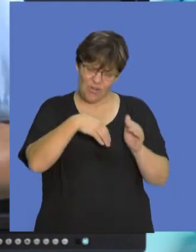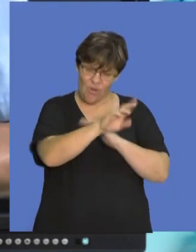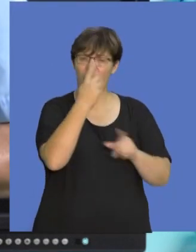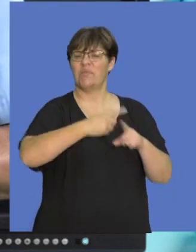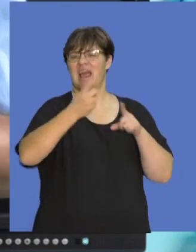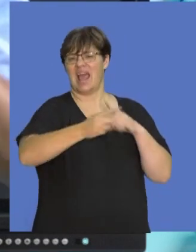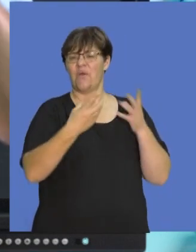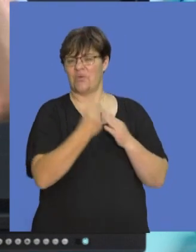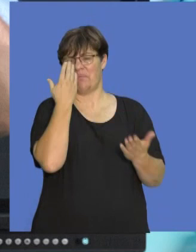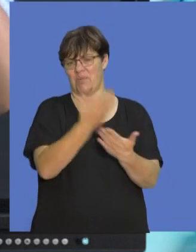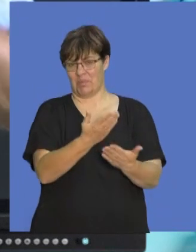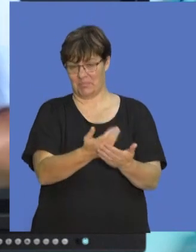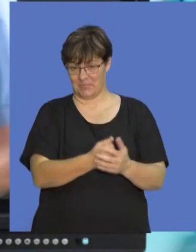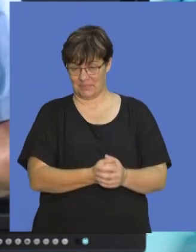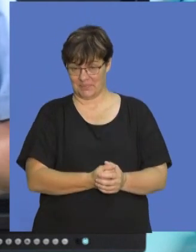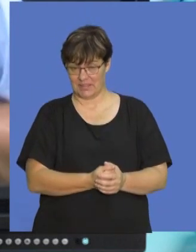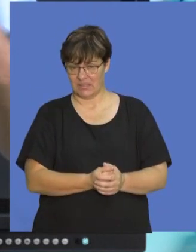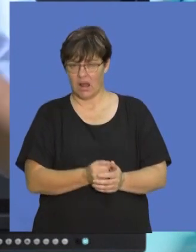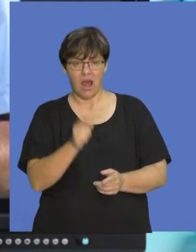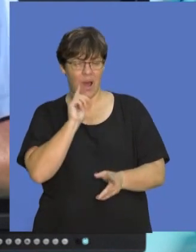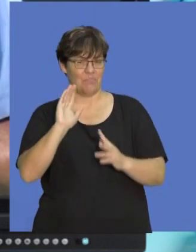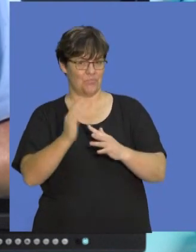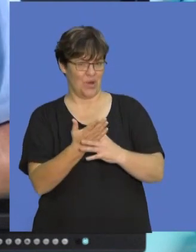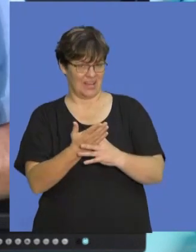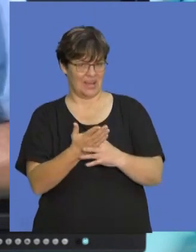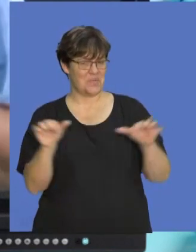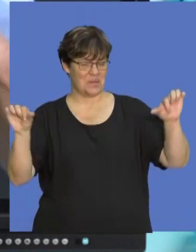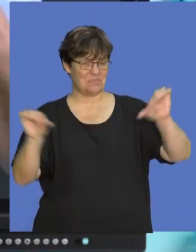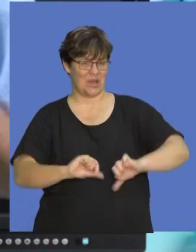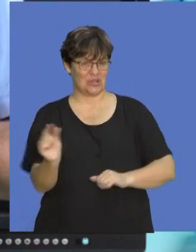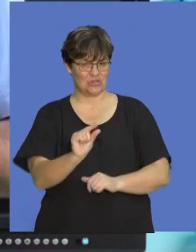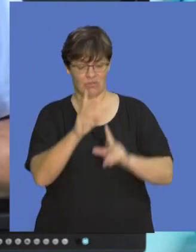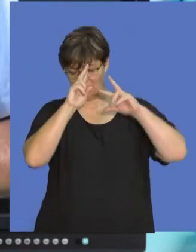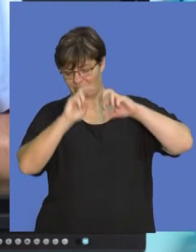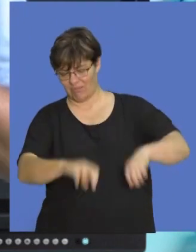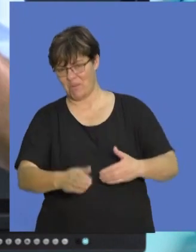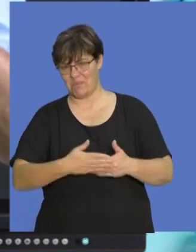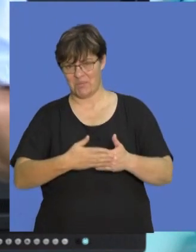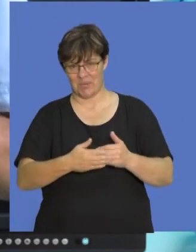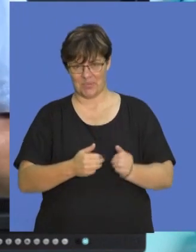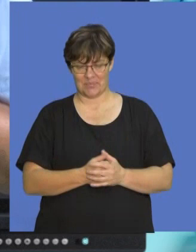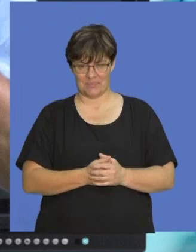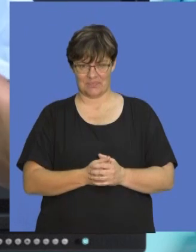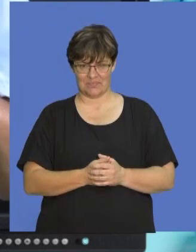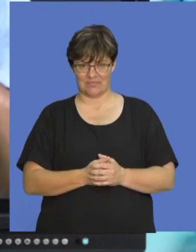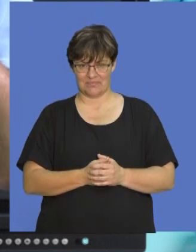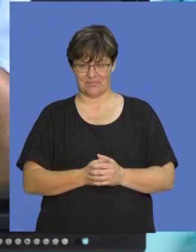be shy. Go and play a little bit with some probability and take a little break, and we'll be back to explore this a little bit